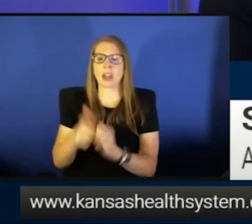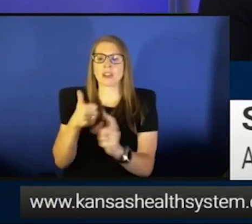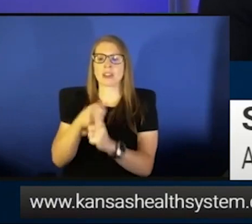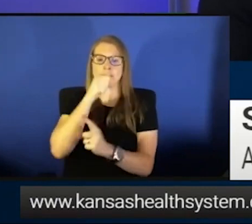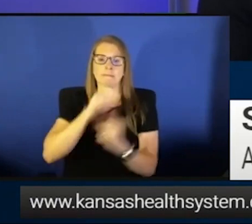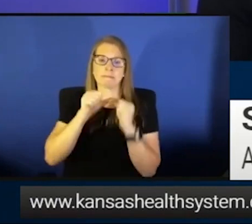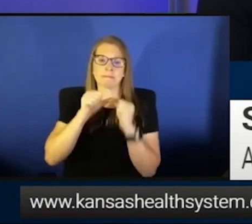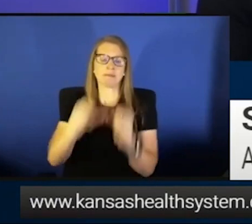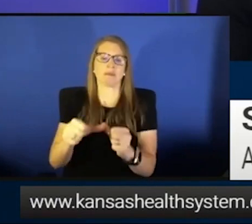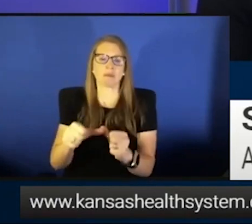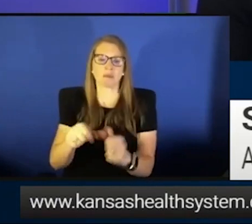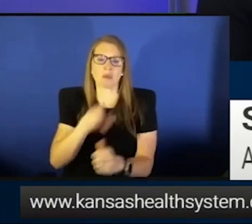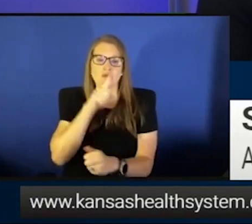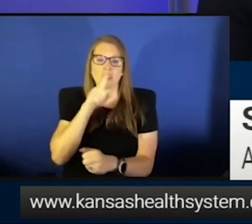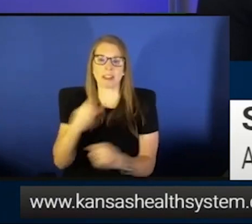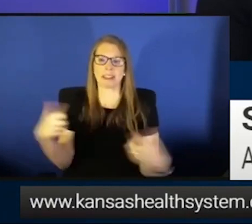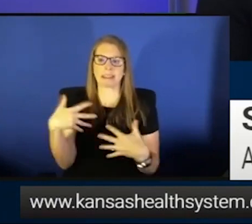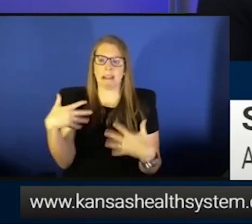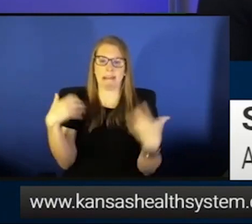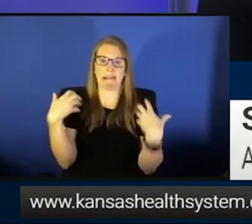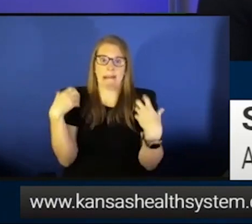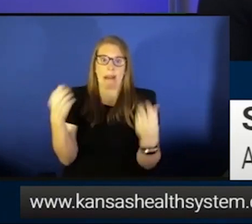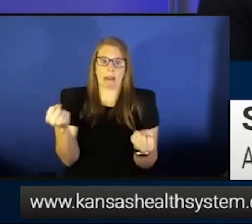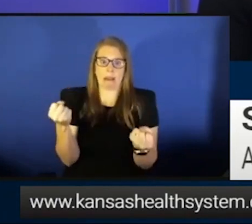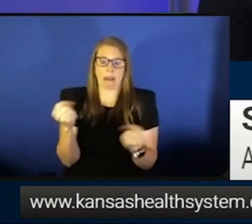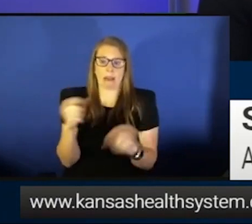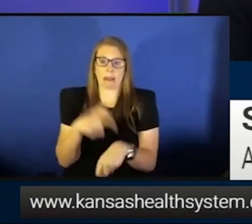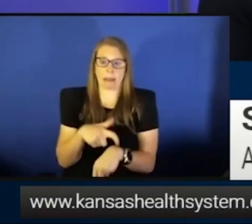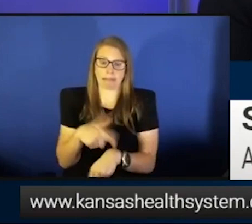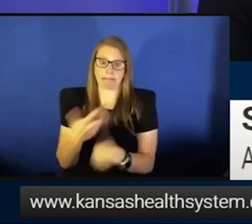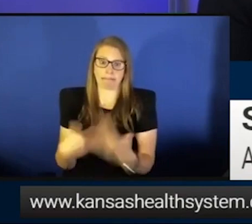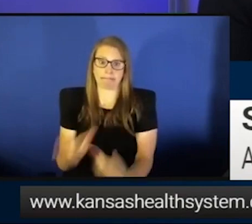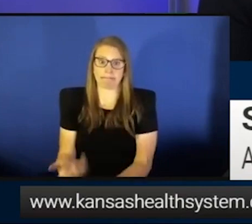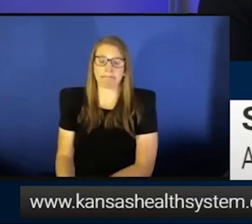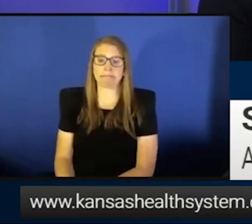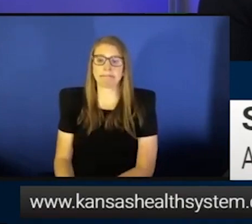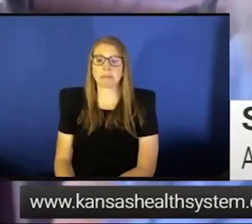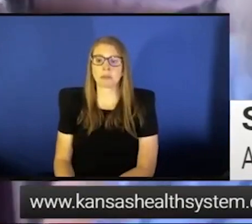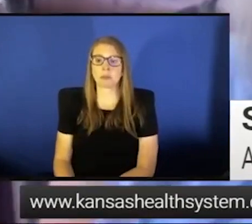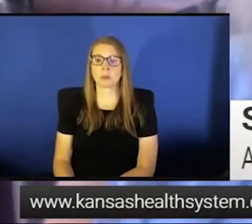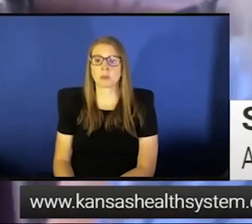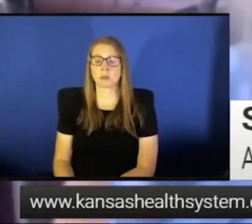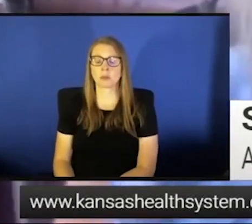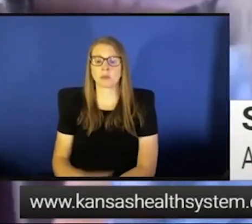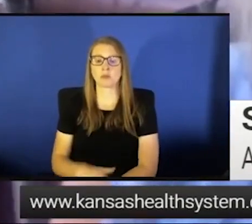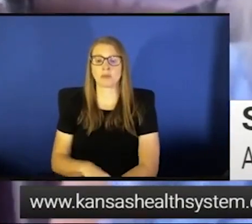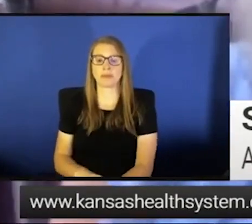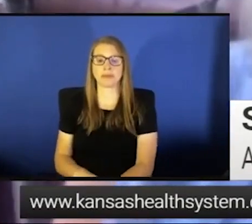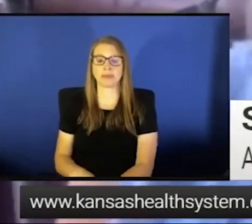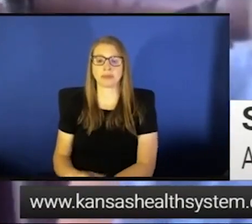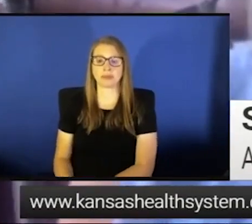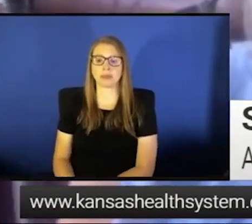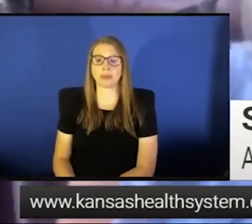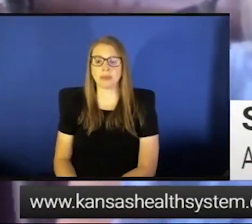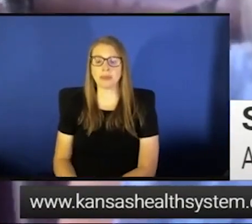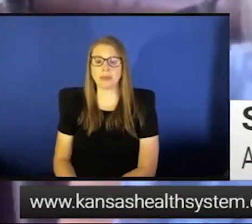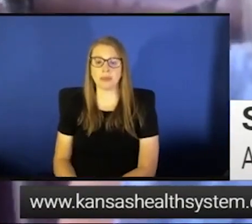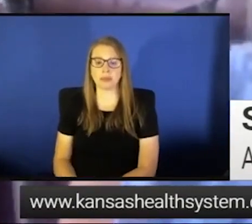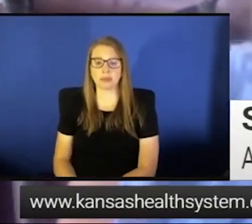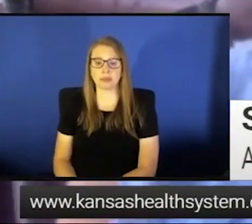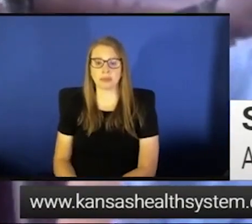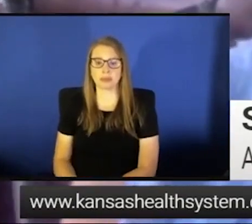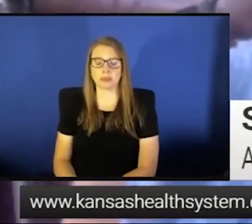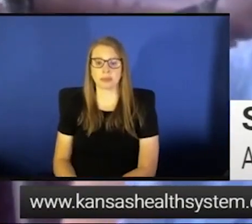really scary health time. Well, it certainly turned her